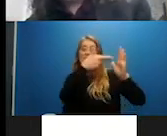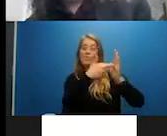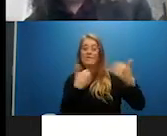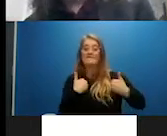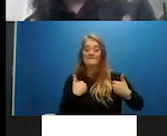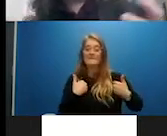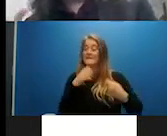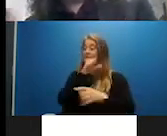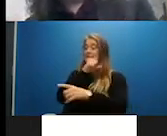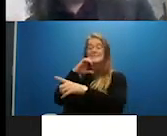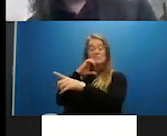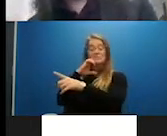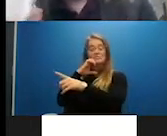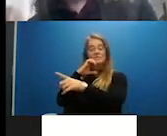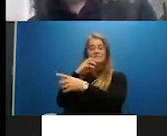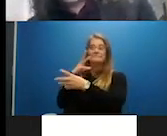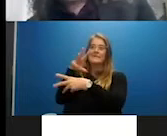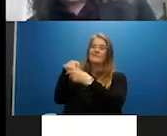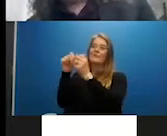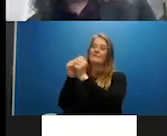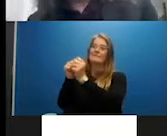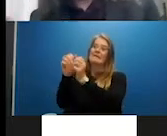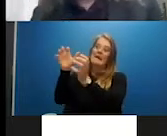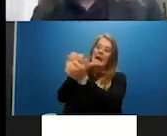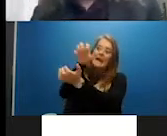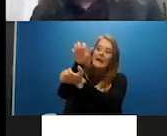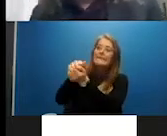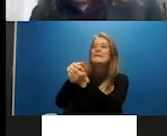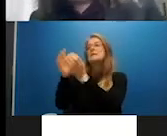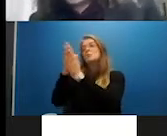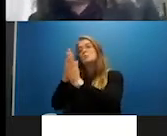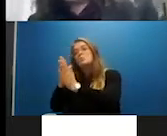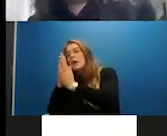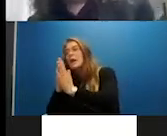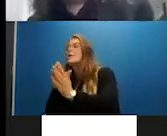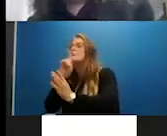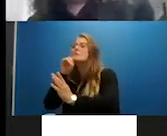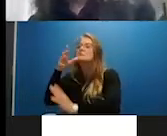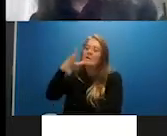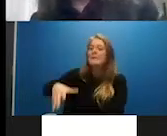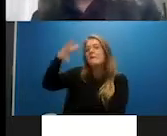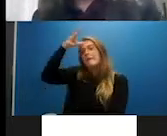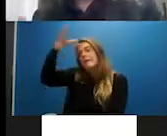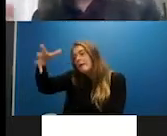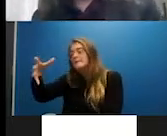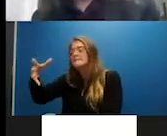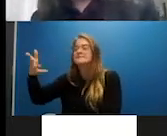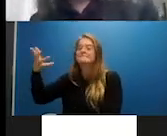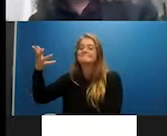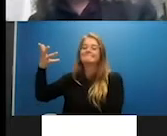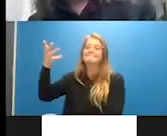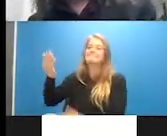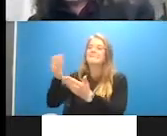Seniors, they may be sitting on committees, they may be offering prayers, they may be being grandparents or great-grandparents, they may be